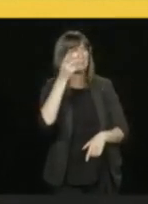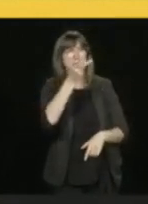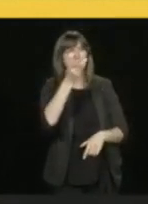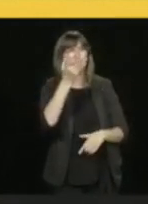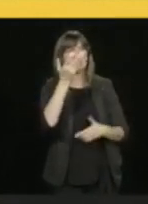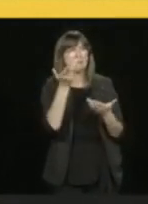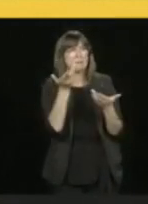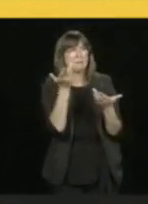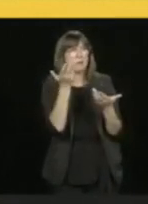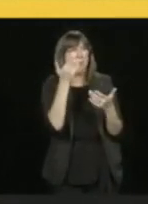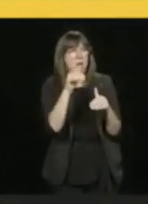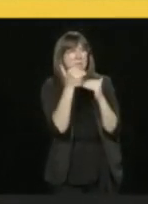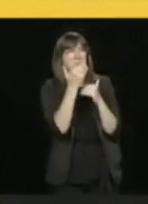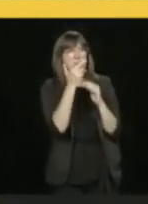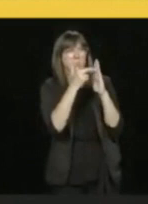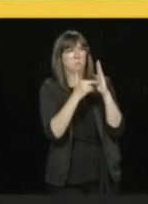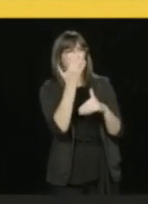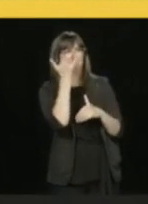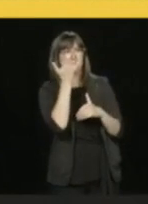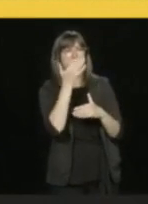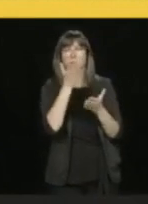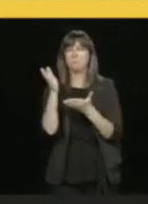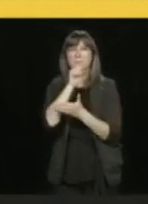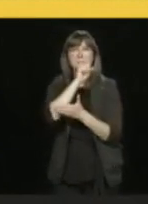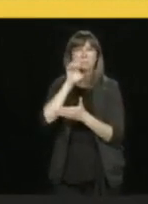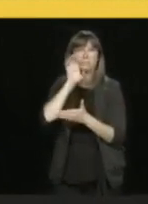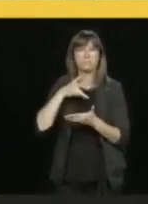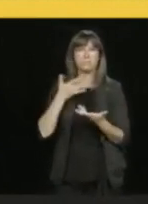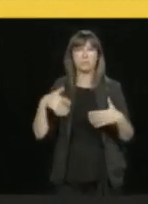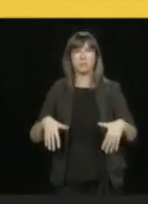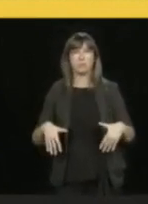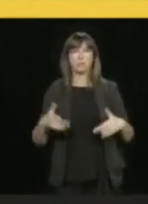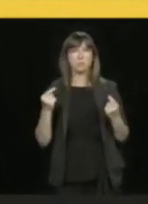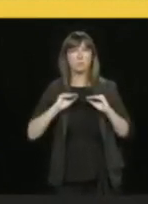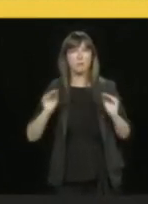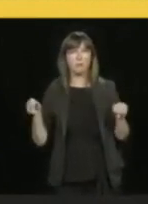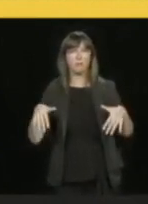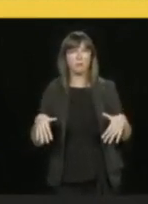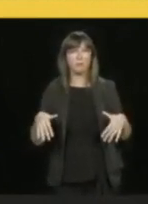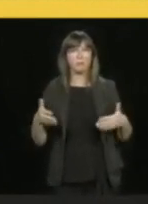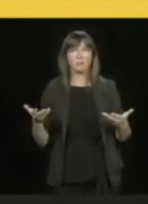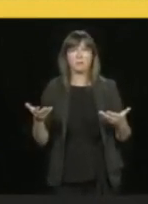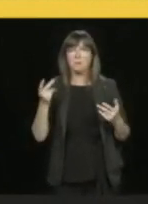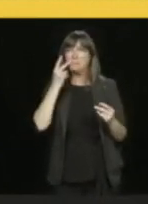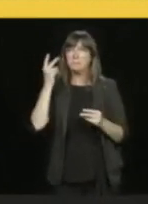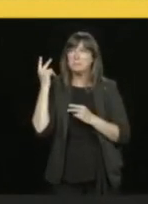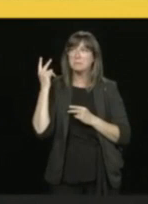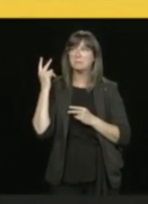this, to seniors feeling like there's nothing you can do and thinking about all the things you can't